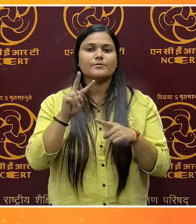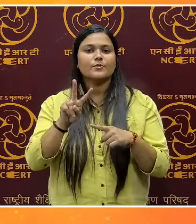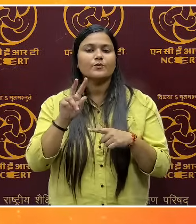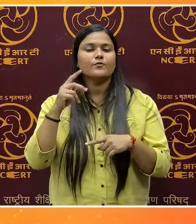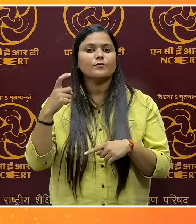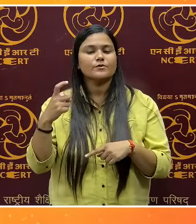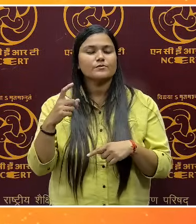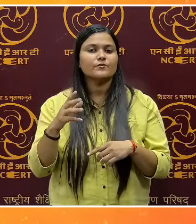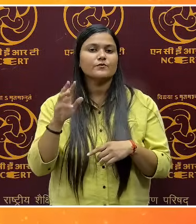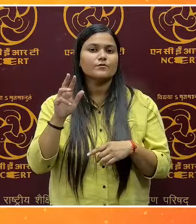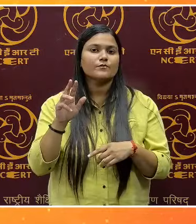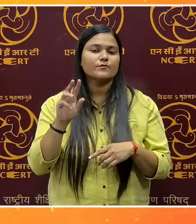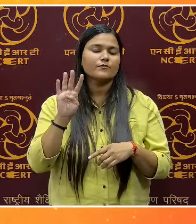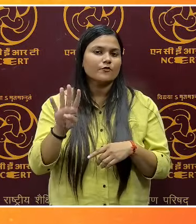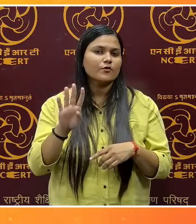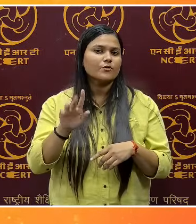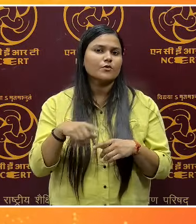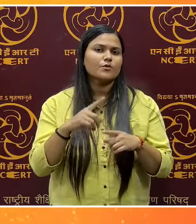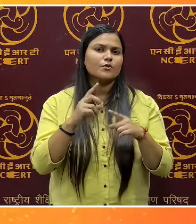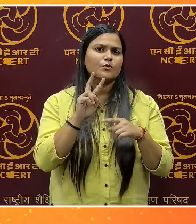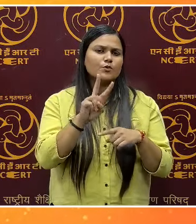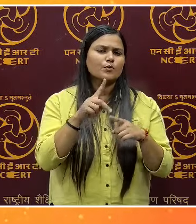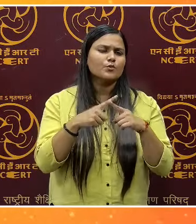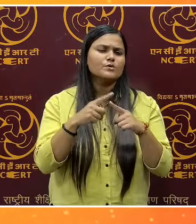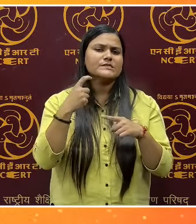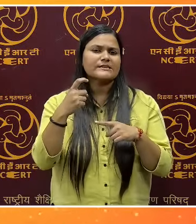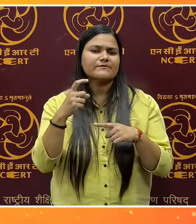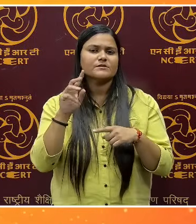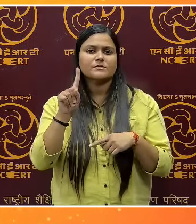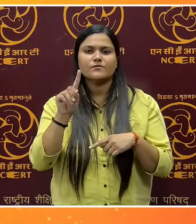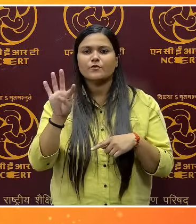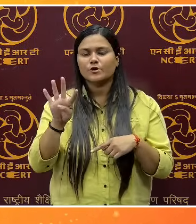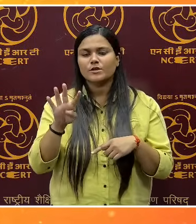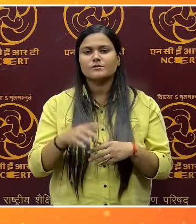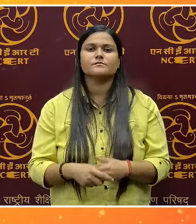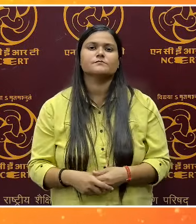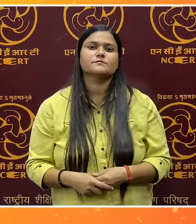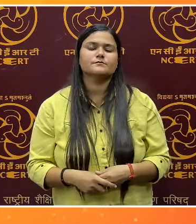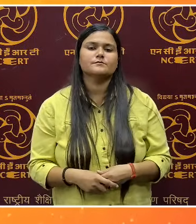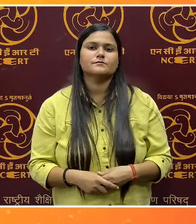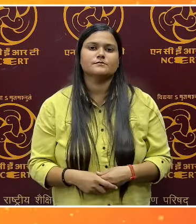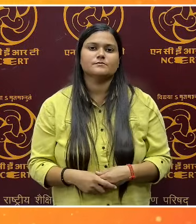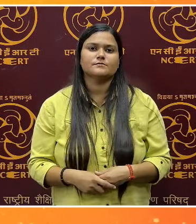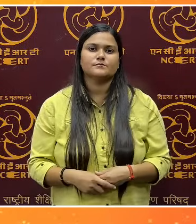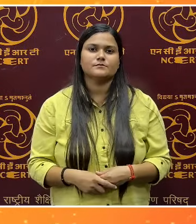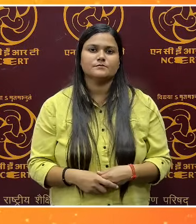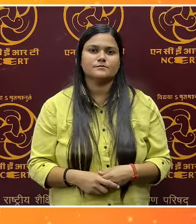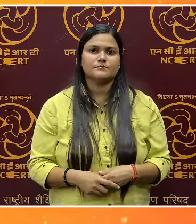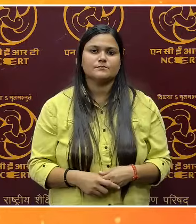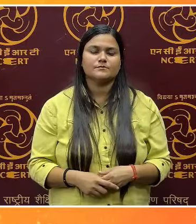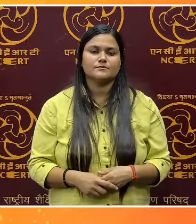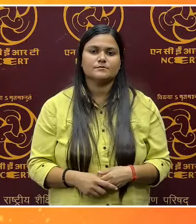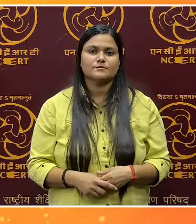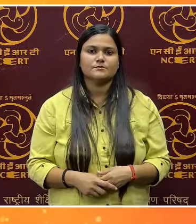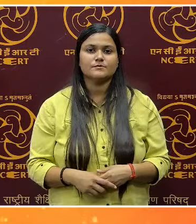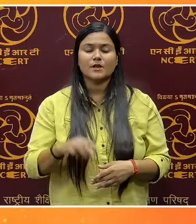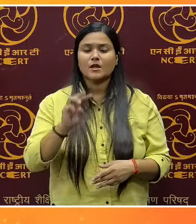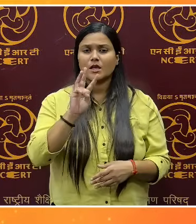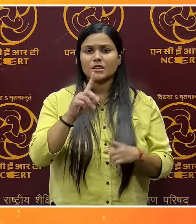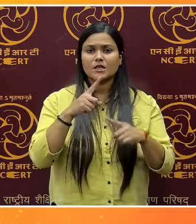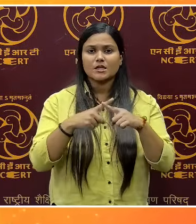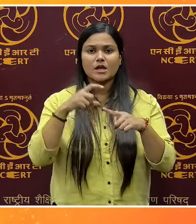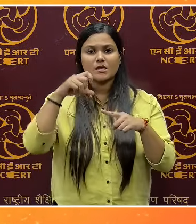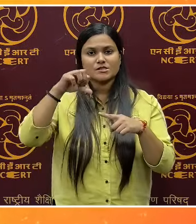are 14. Right? Now, we can go for 3. 3 9s are 27 and 3 3s are